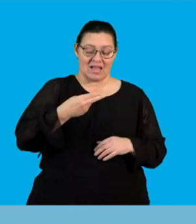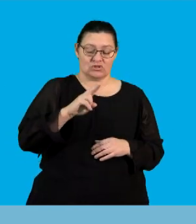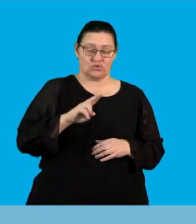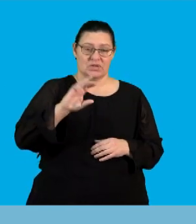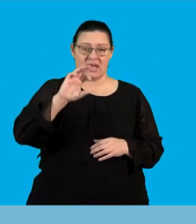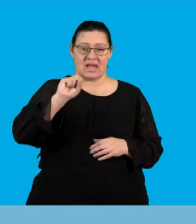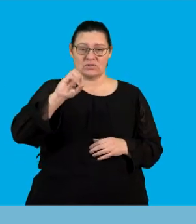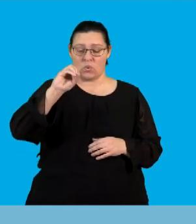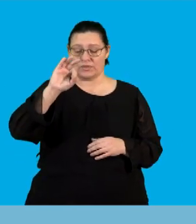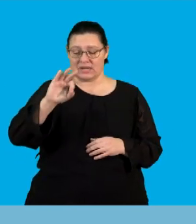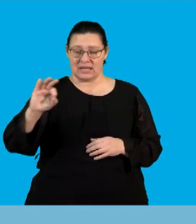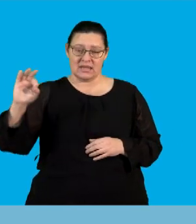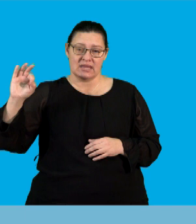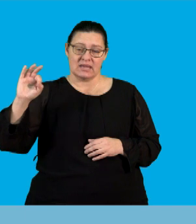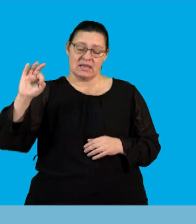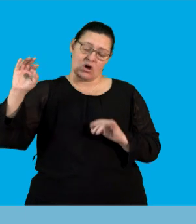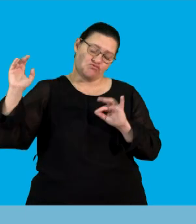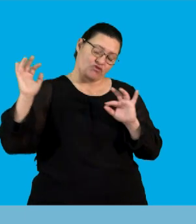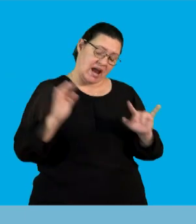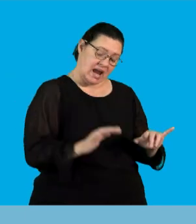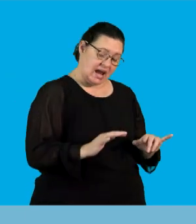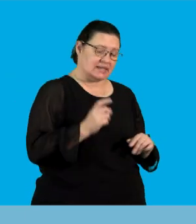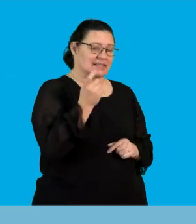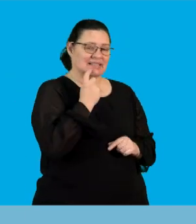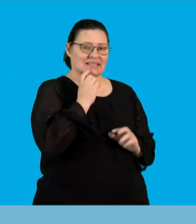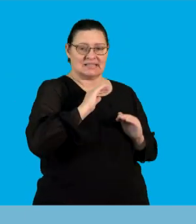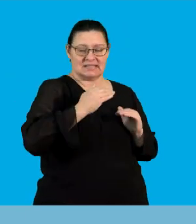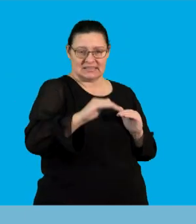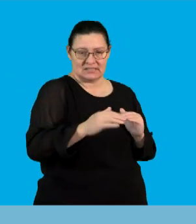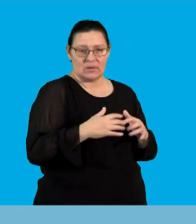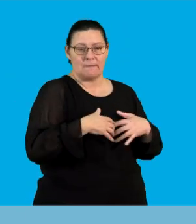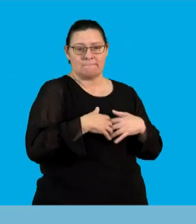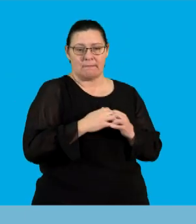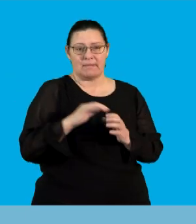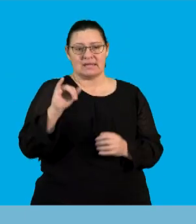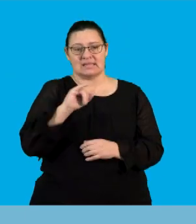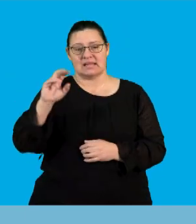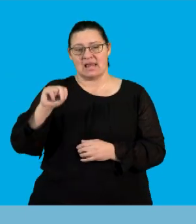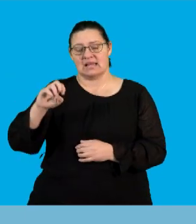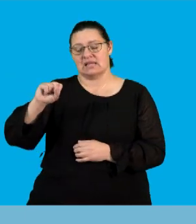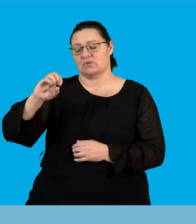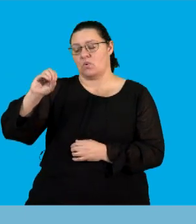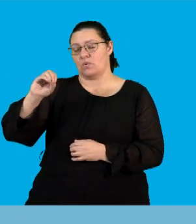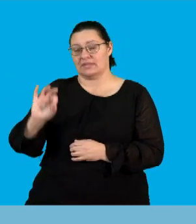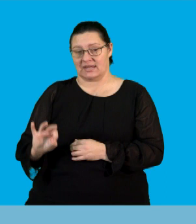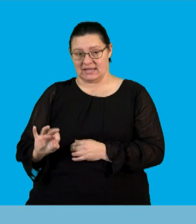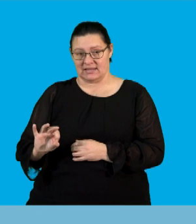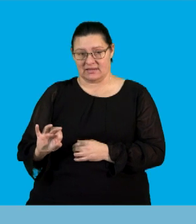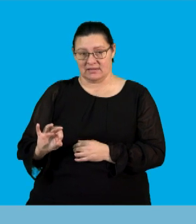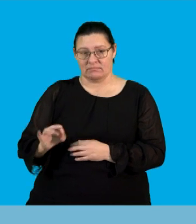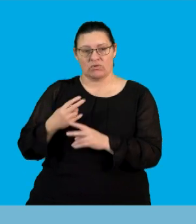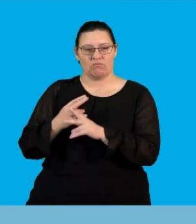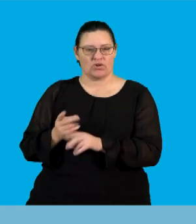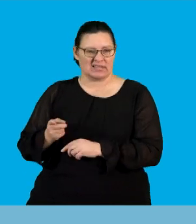splashes onto zinc roof sheeting, and then therefore the product that is going to be formed there is going to be zinc sulfide, one of the